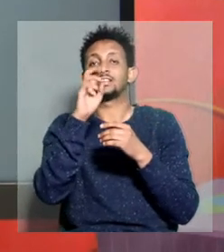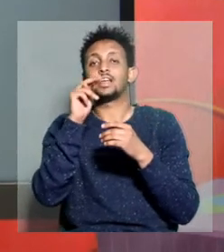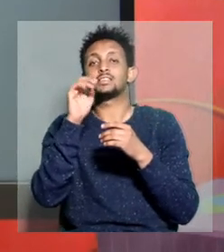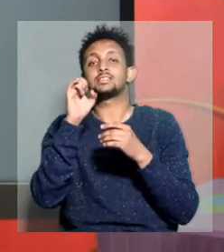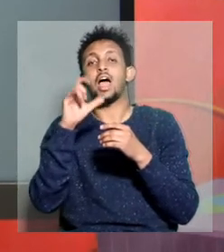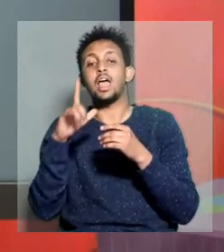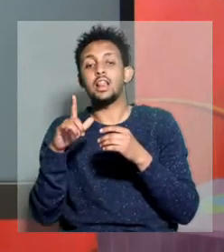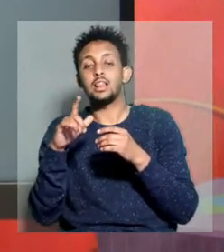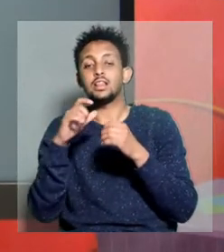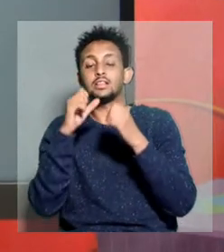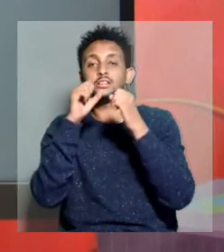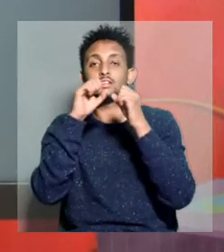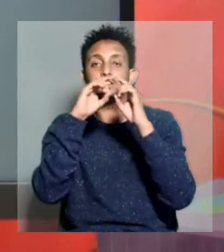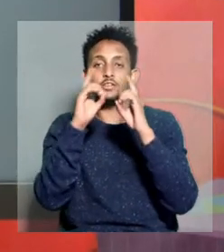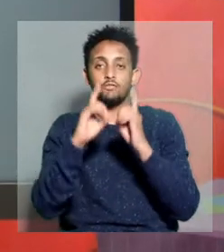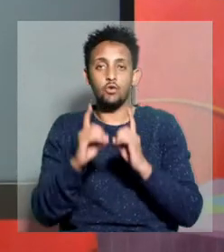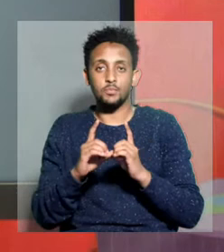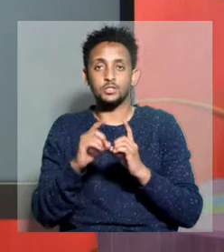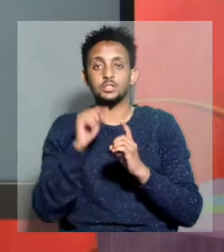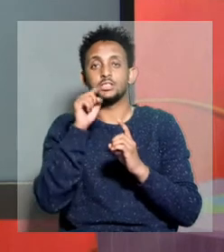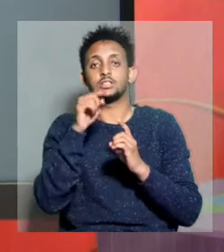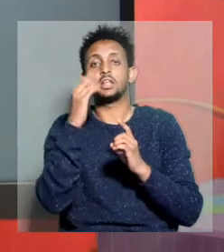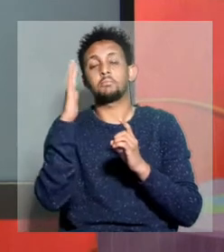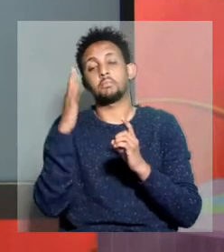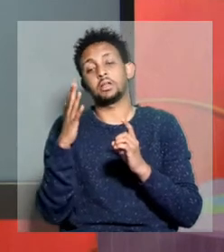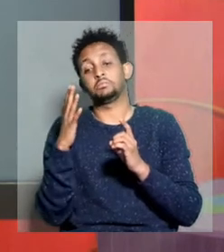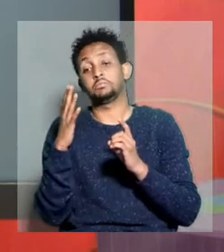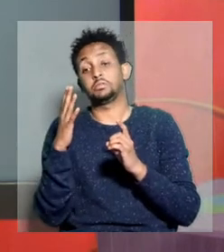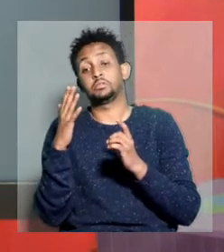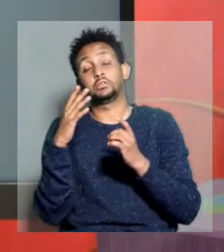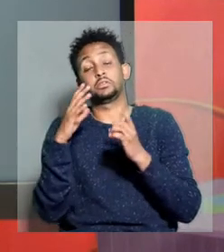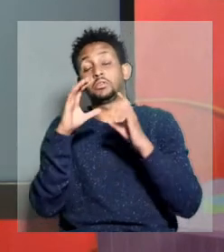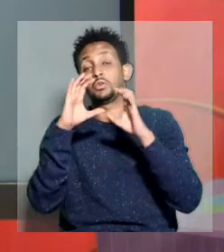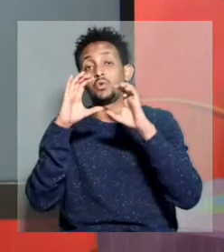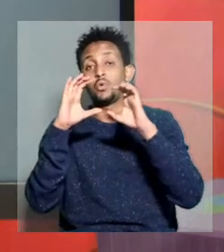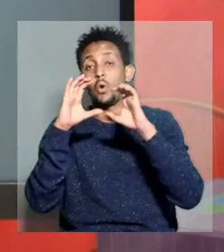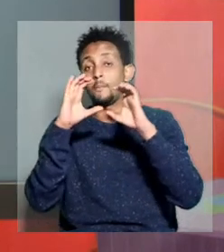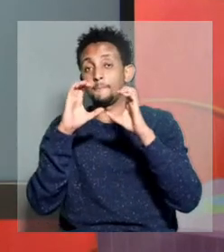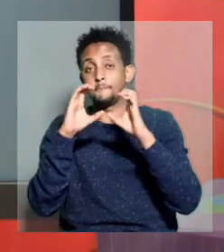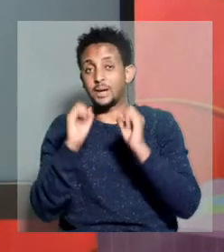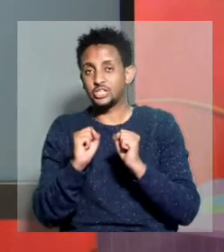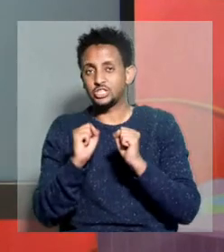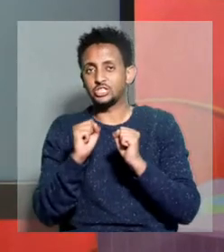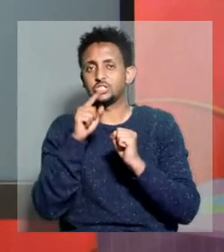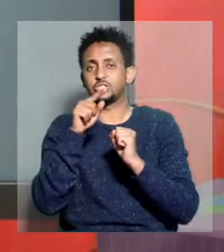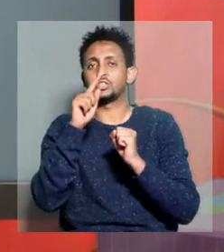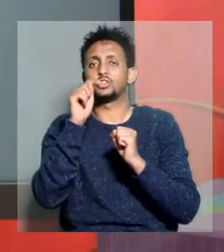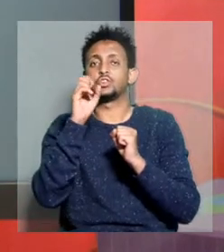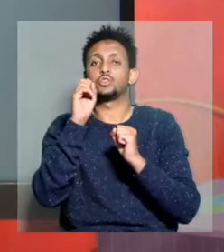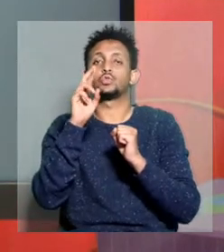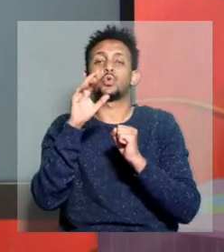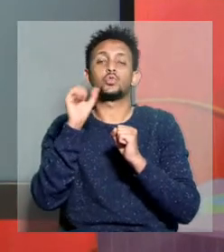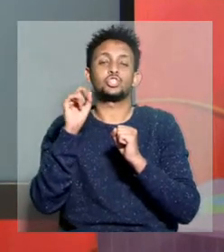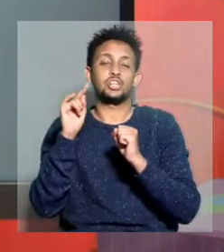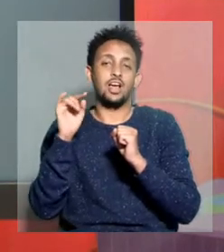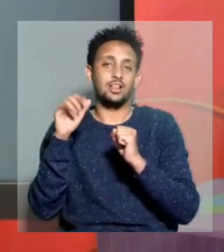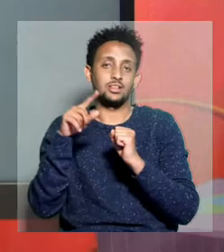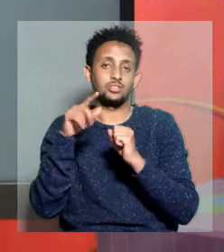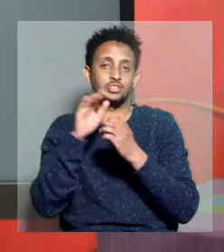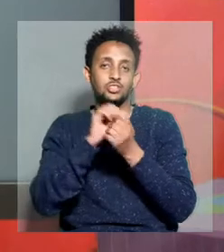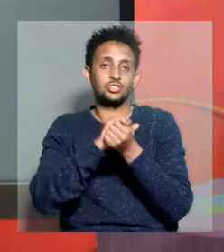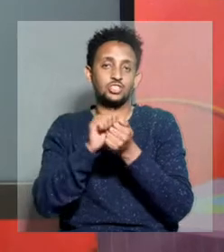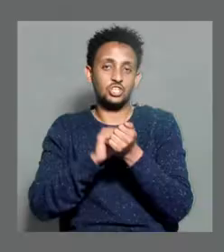or tensile deformation. There might be compressional deformation, torsional deformation, as well as